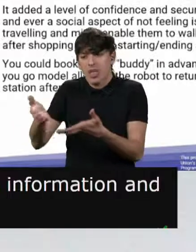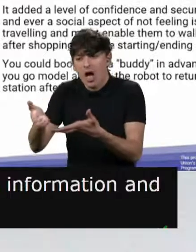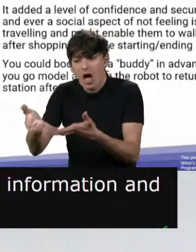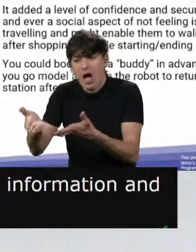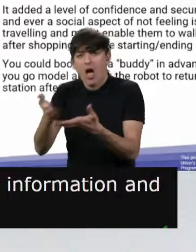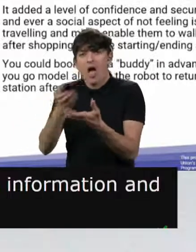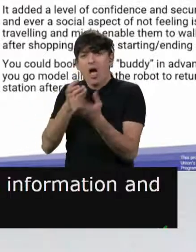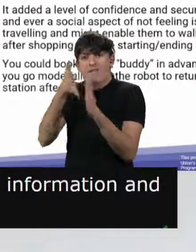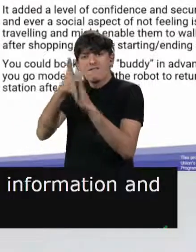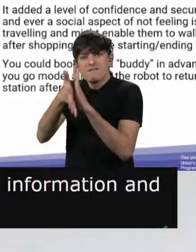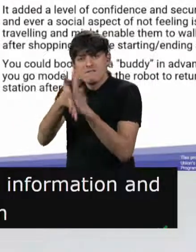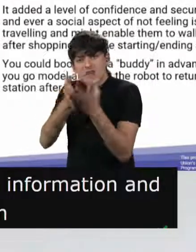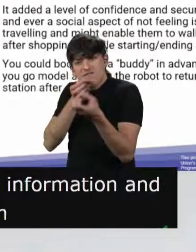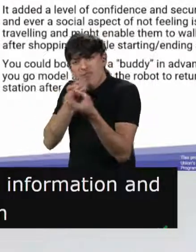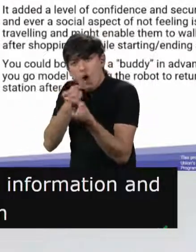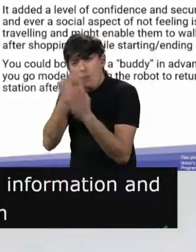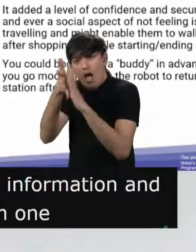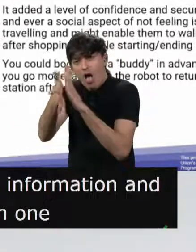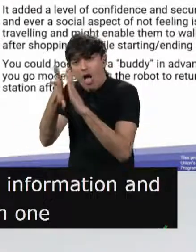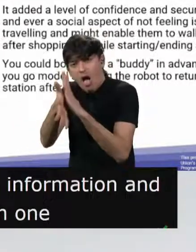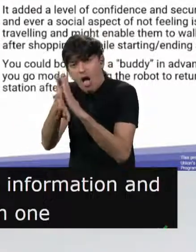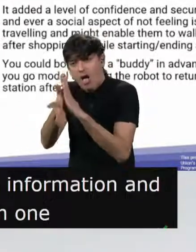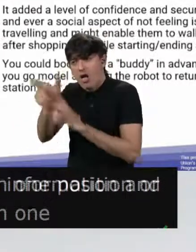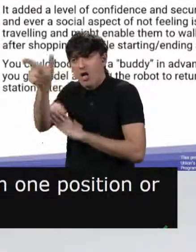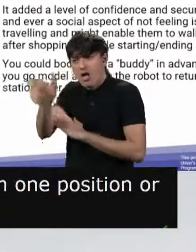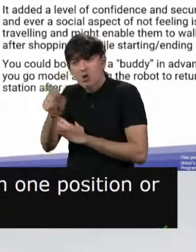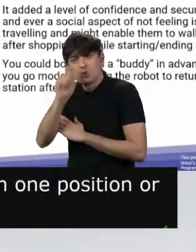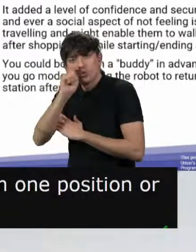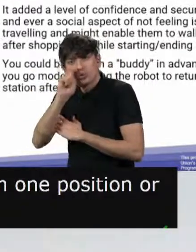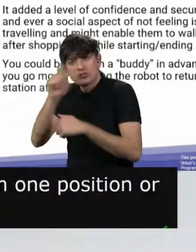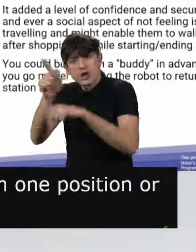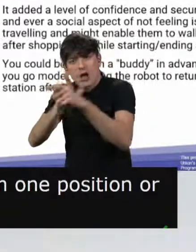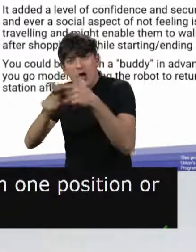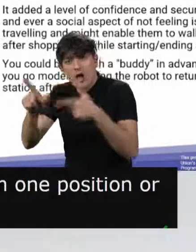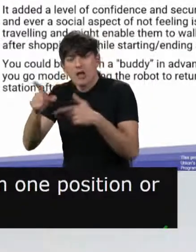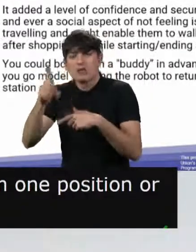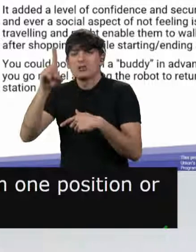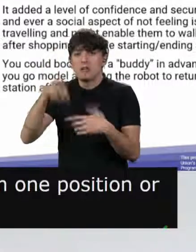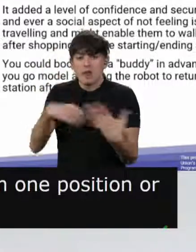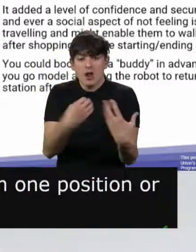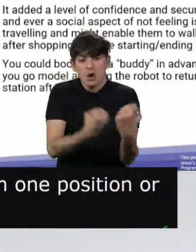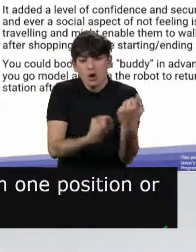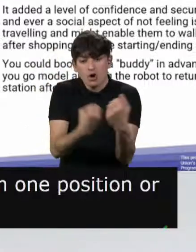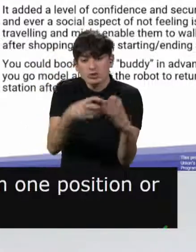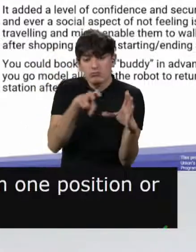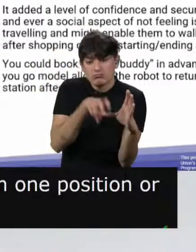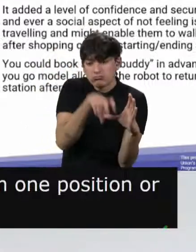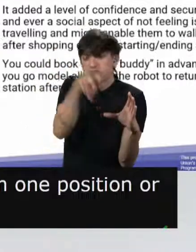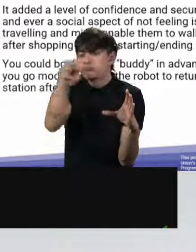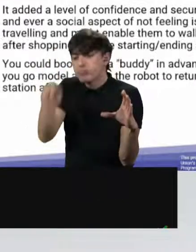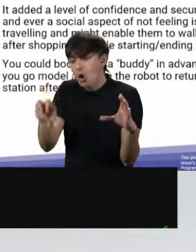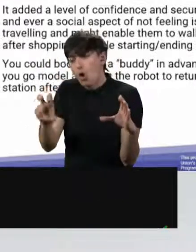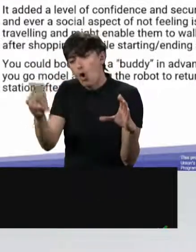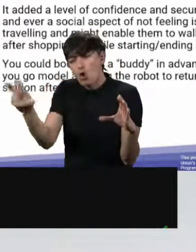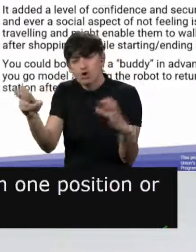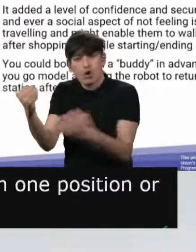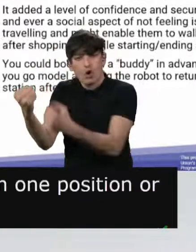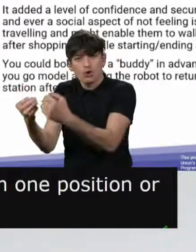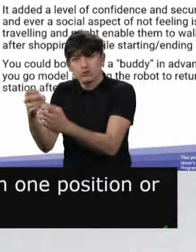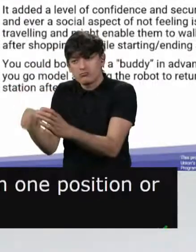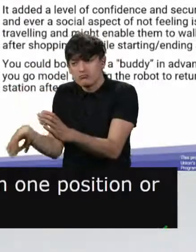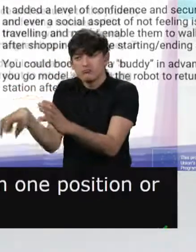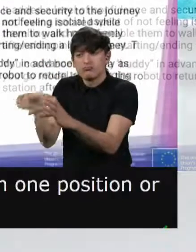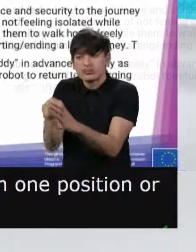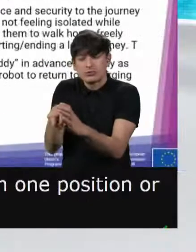one position or vehicle to another. And for the people with disabilities involved in the design, it felt both